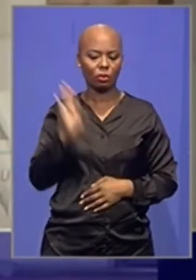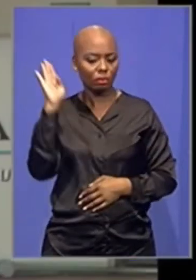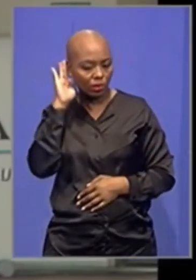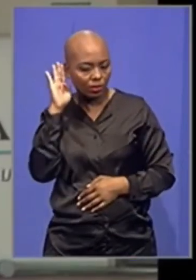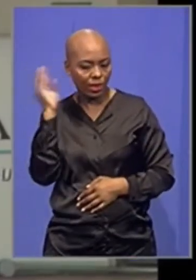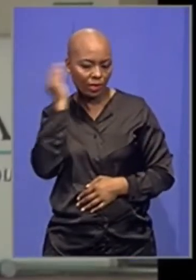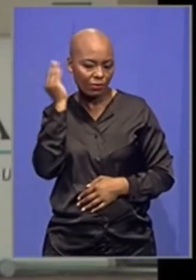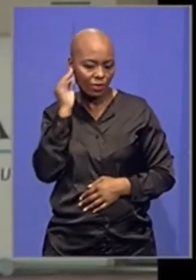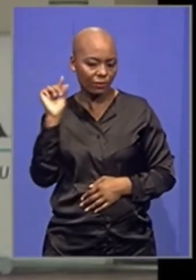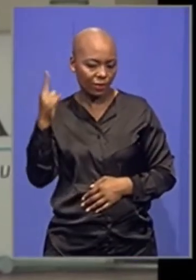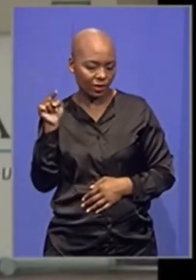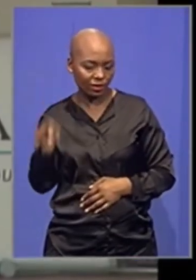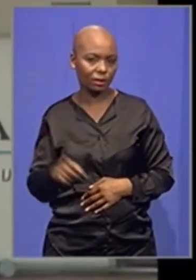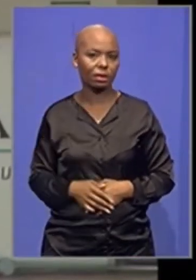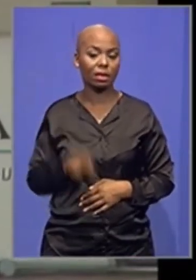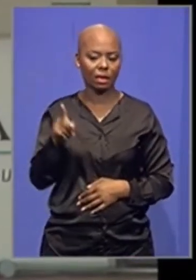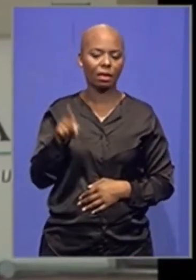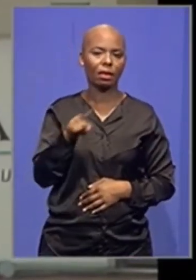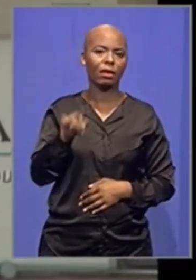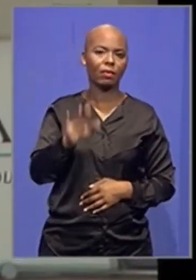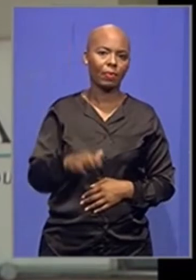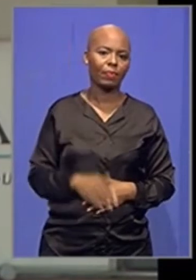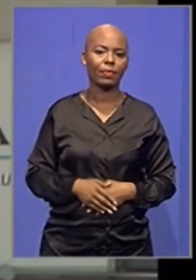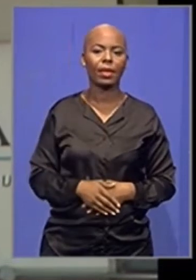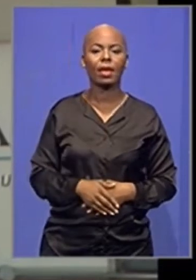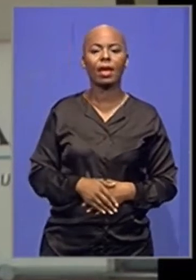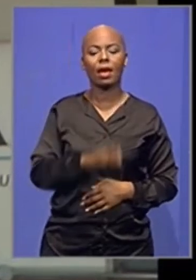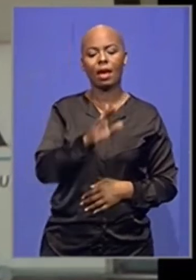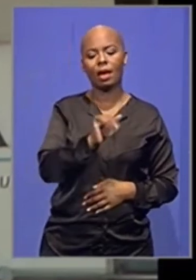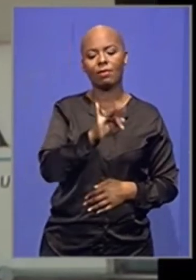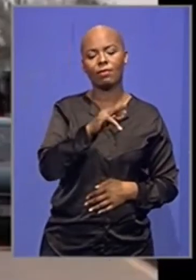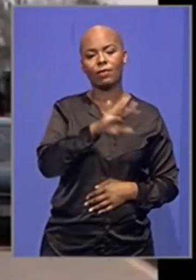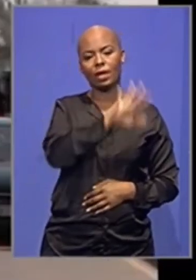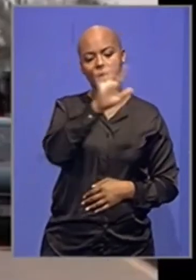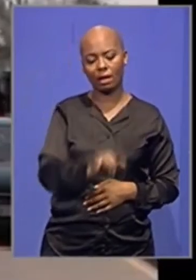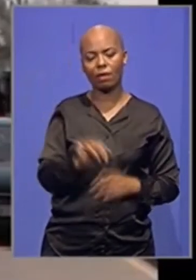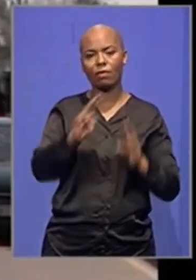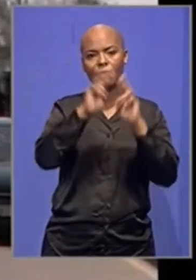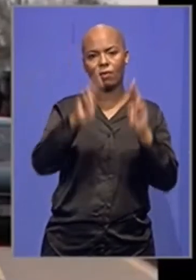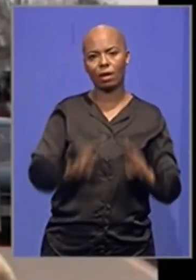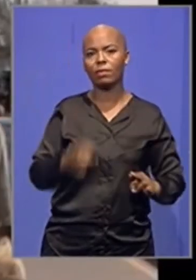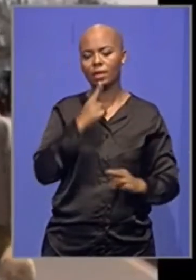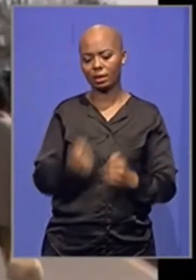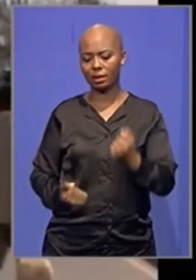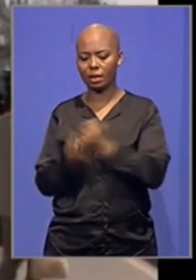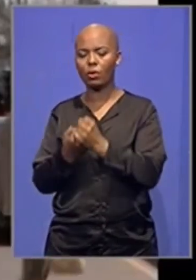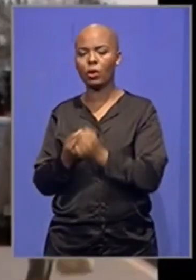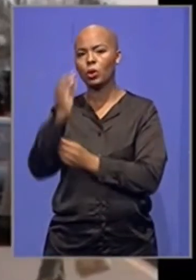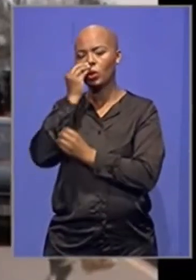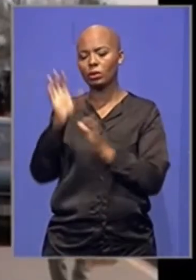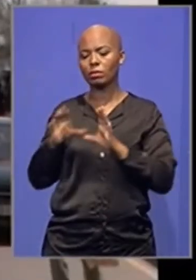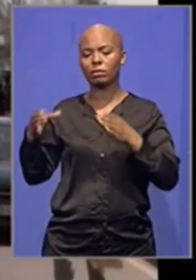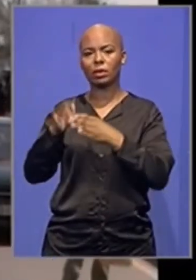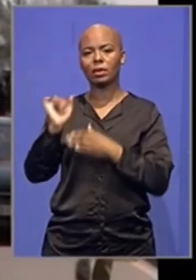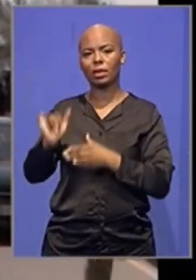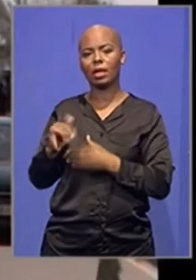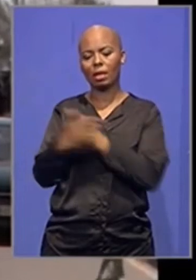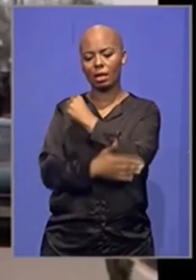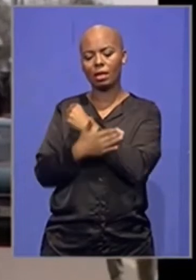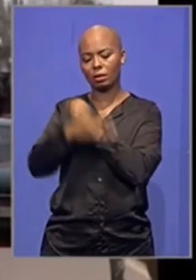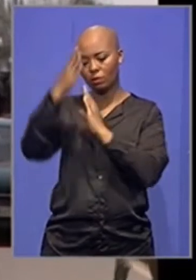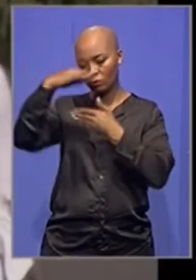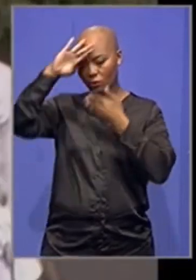information. The African Editors Forum e re e tshehetsa mekgatlo ya boraditaba naheng ya Botswana ka ha sena se tla sitisa bolokolohi